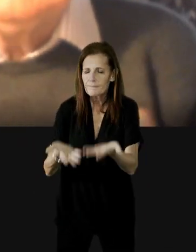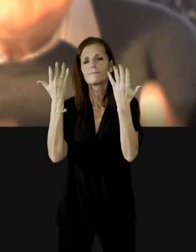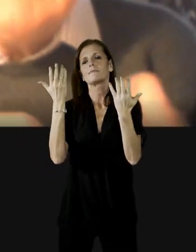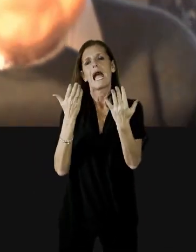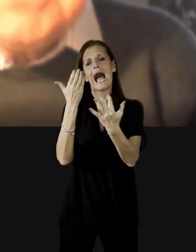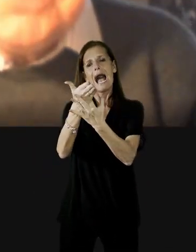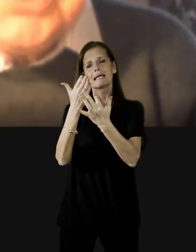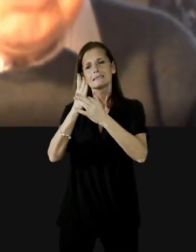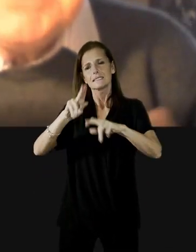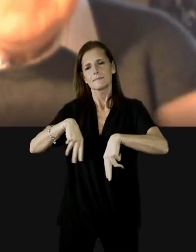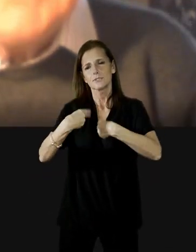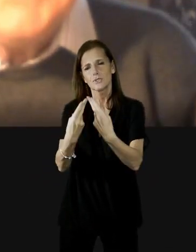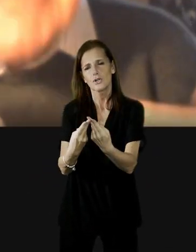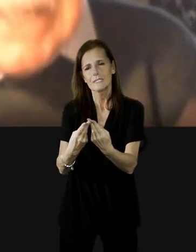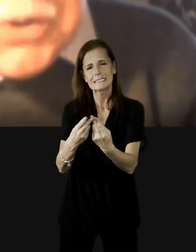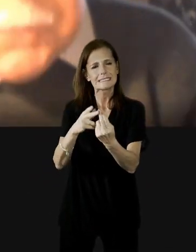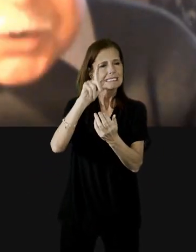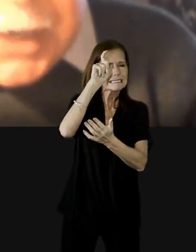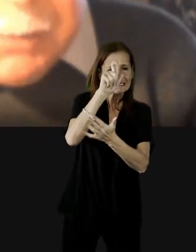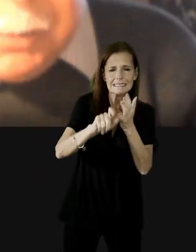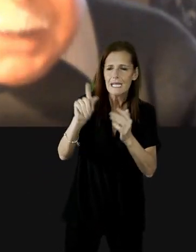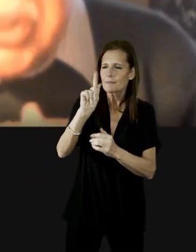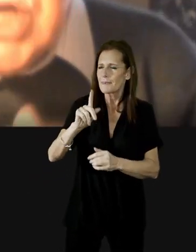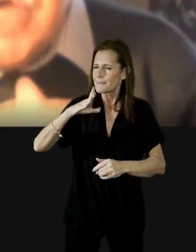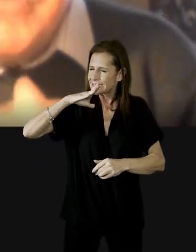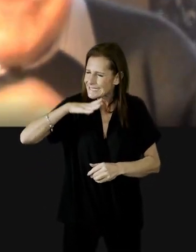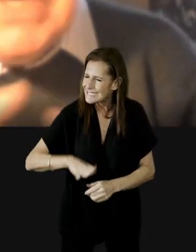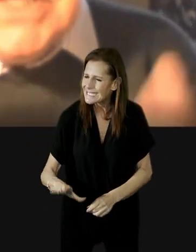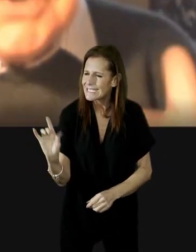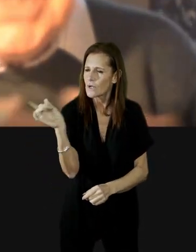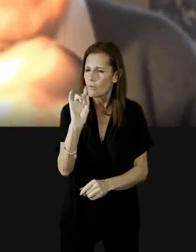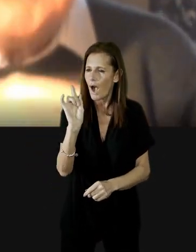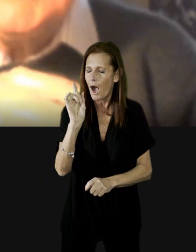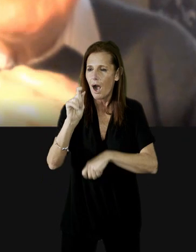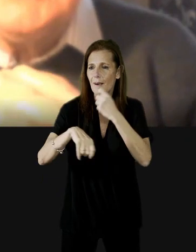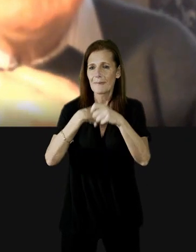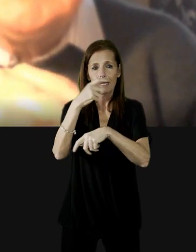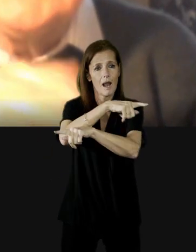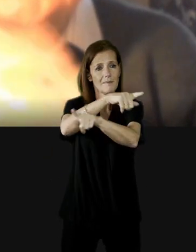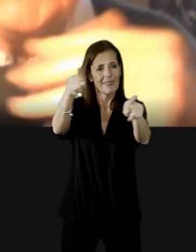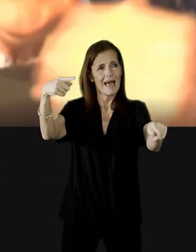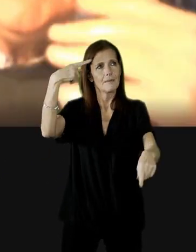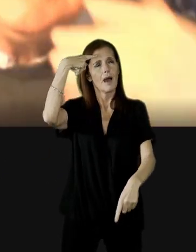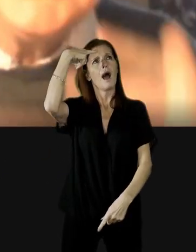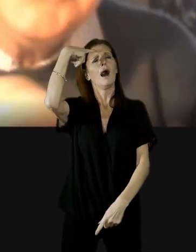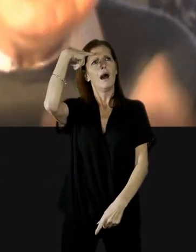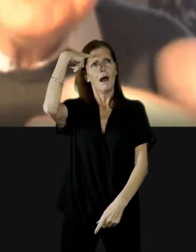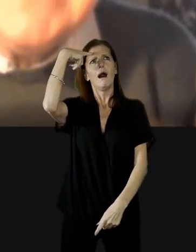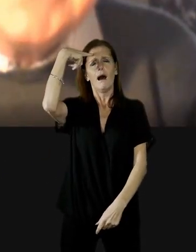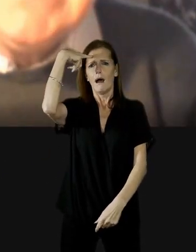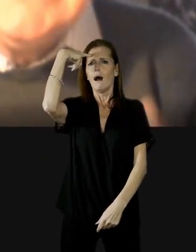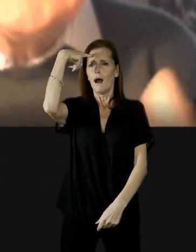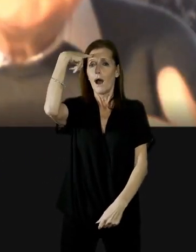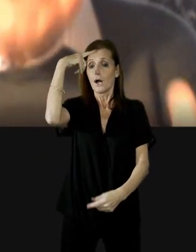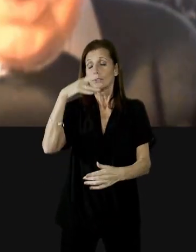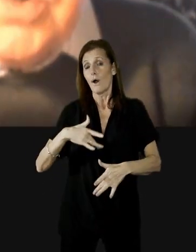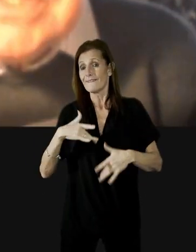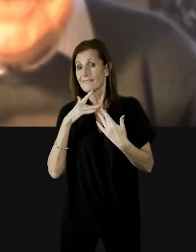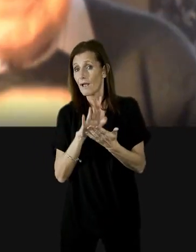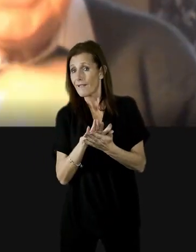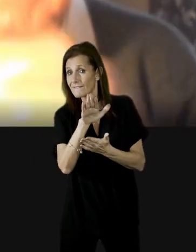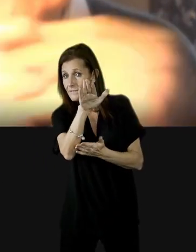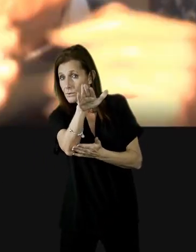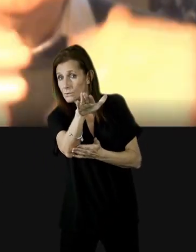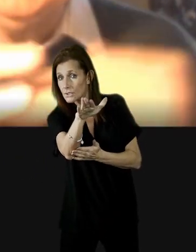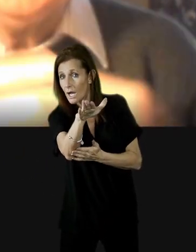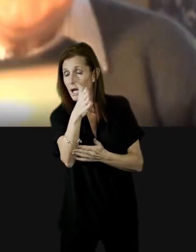of accessible tourism and the needs of disabled people, really to start raising the profile. So I think in terms of things that go on in the